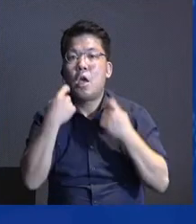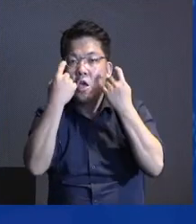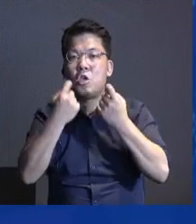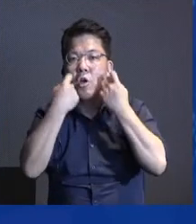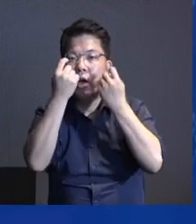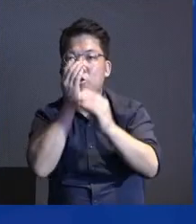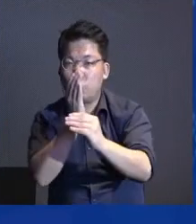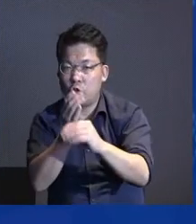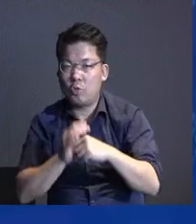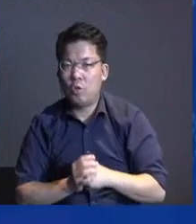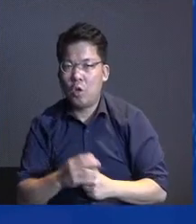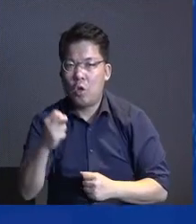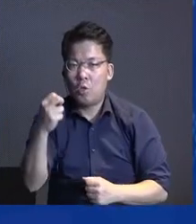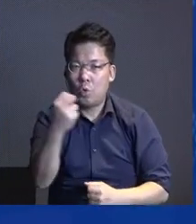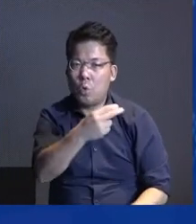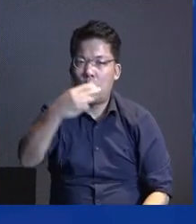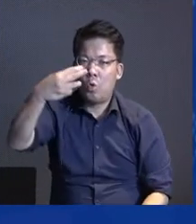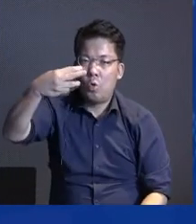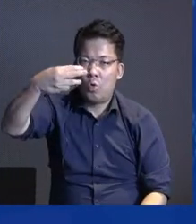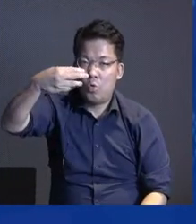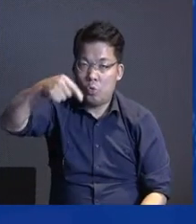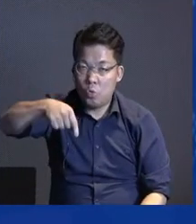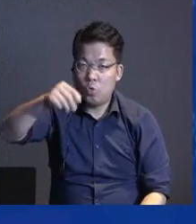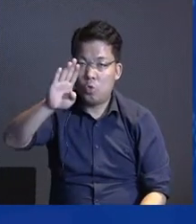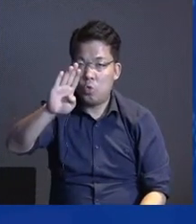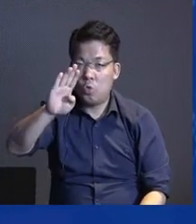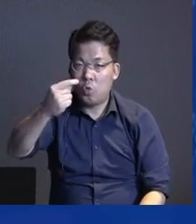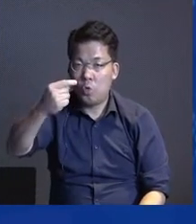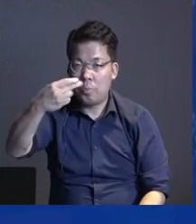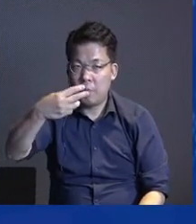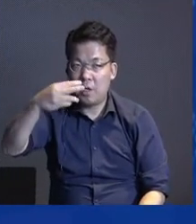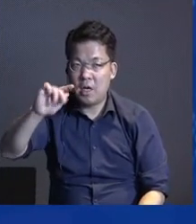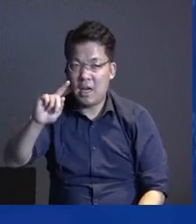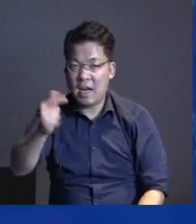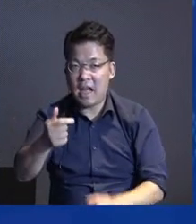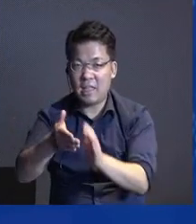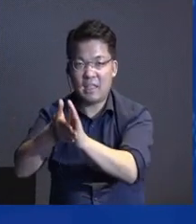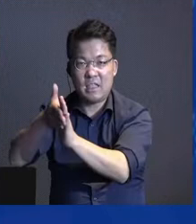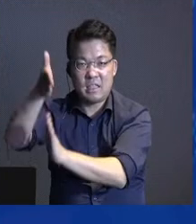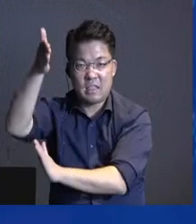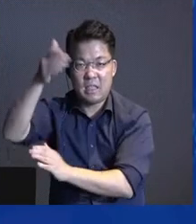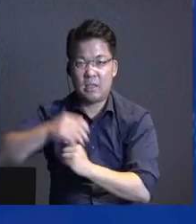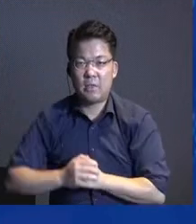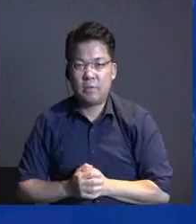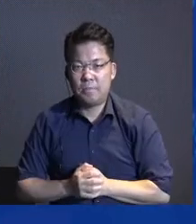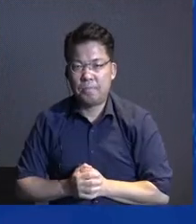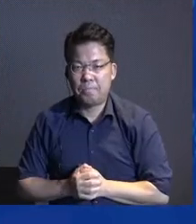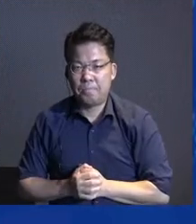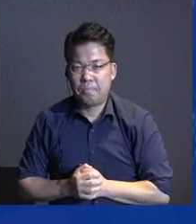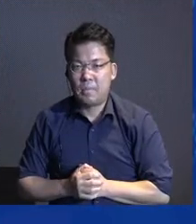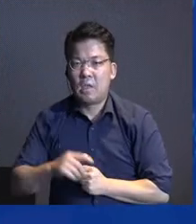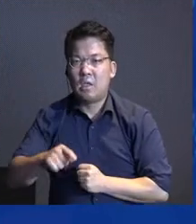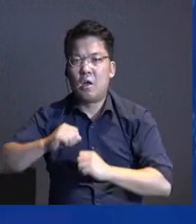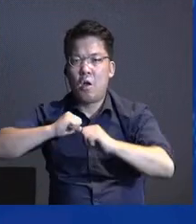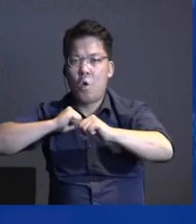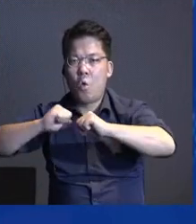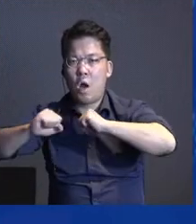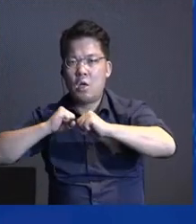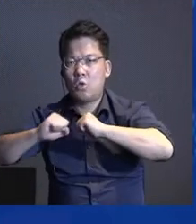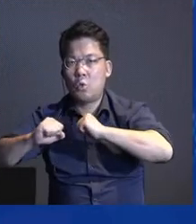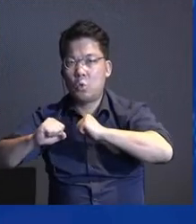to connect and organize themselves. So it doesn't really need a moderator anymore, which is